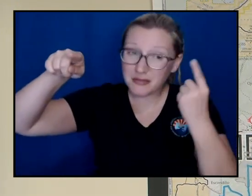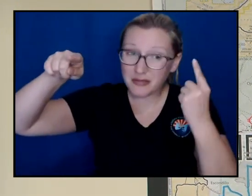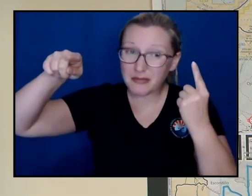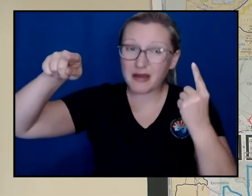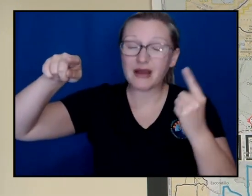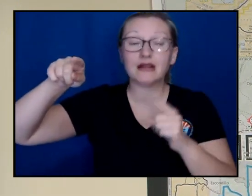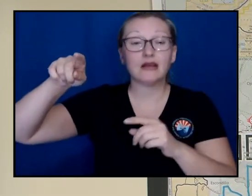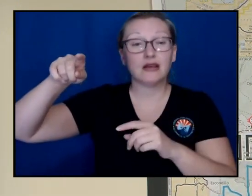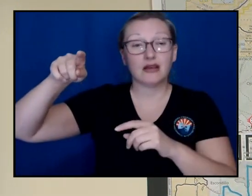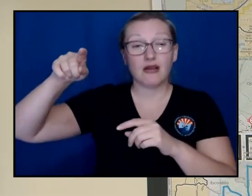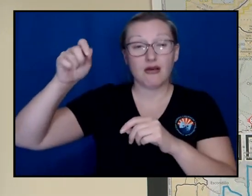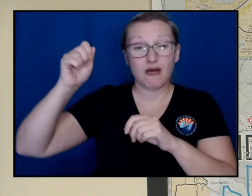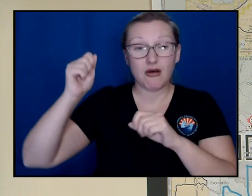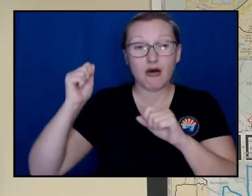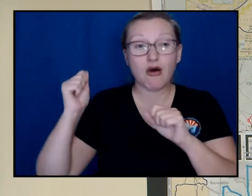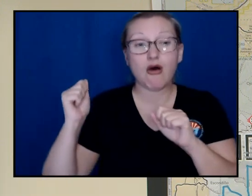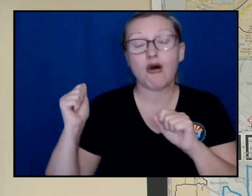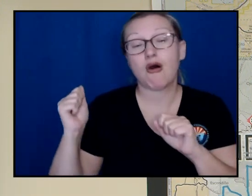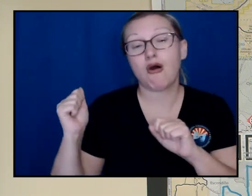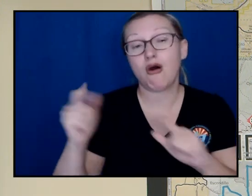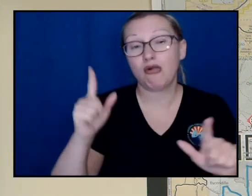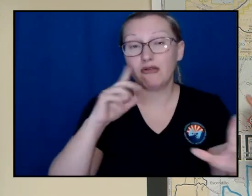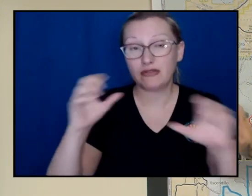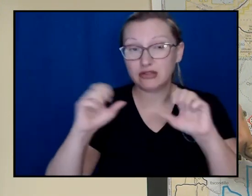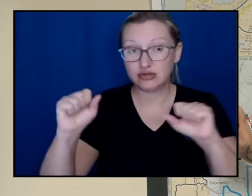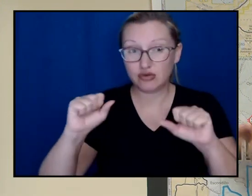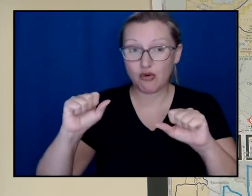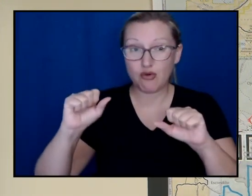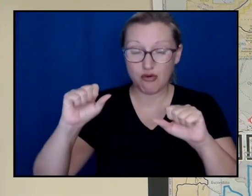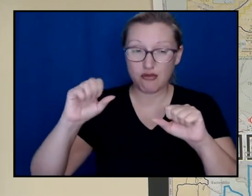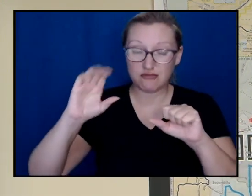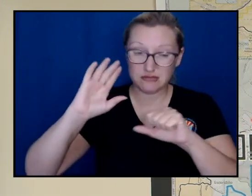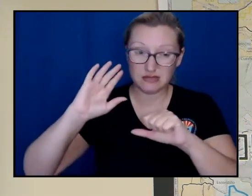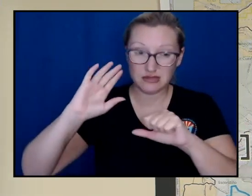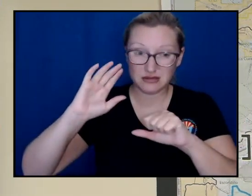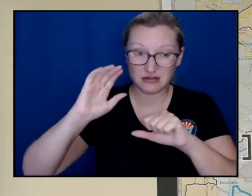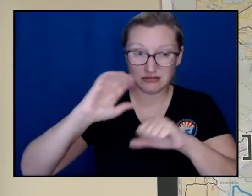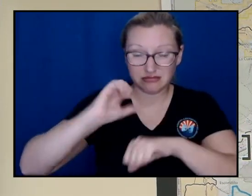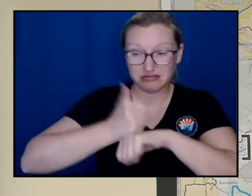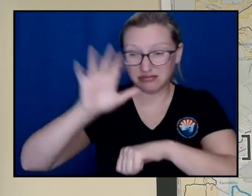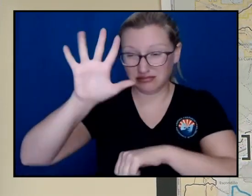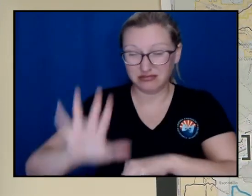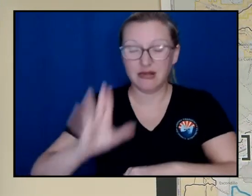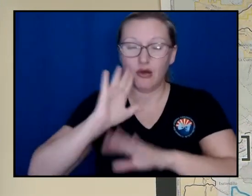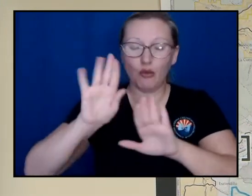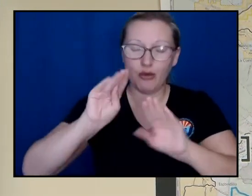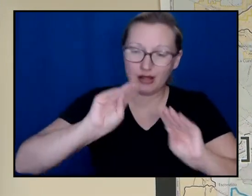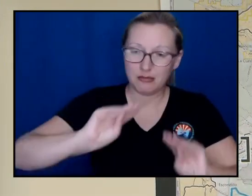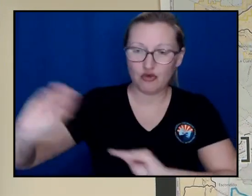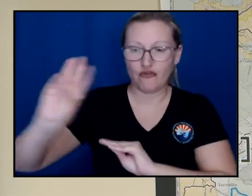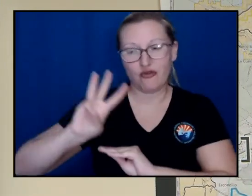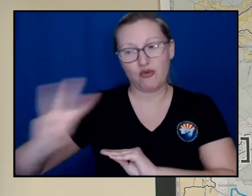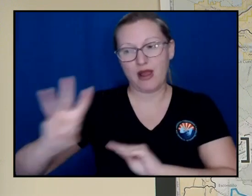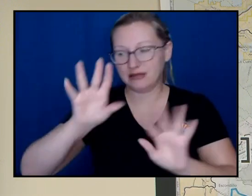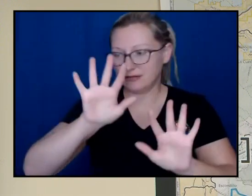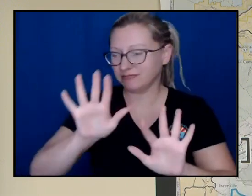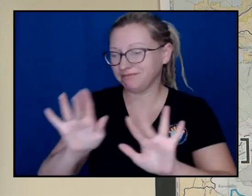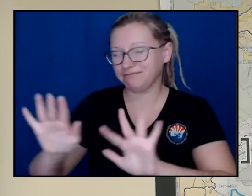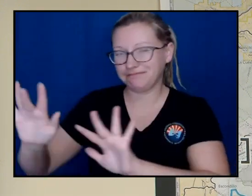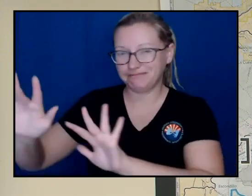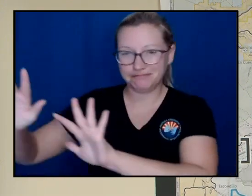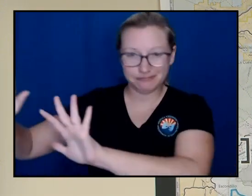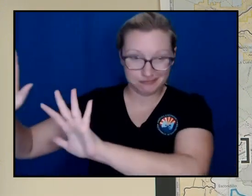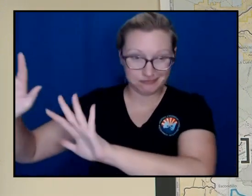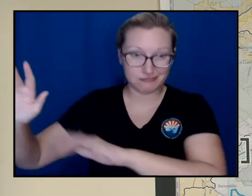over here will more likely start to push off and go a little bit to the west. That means that when we're looking